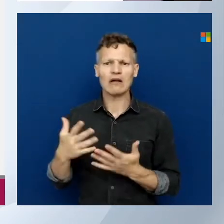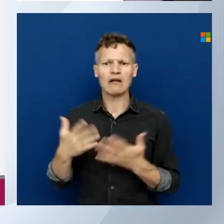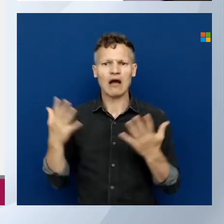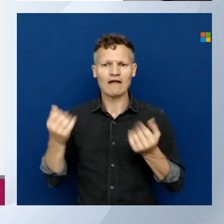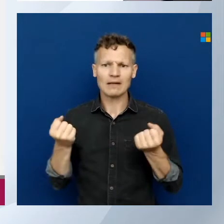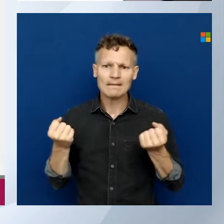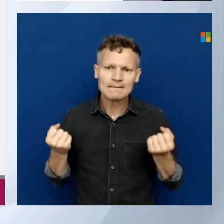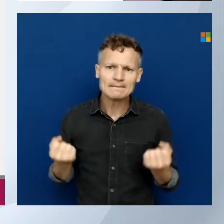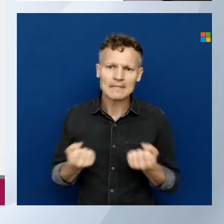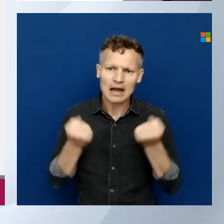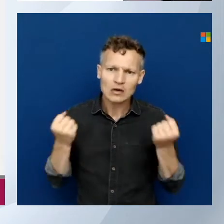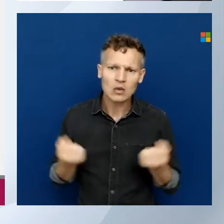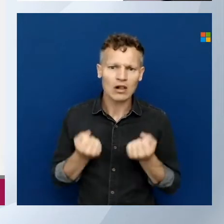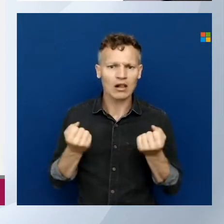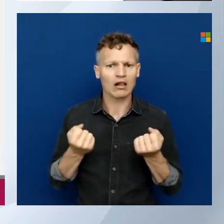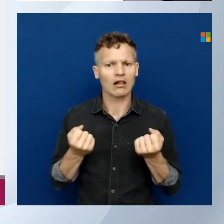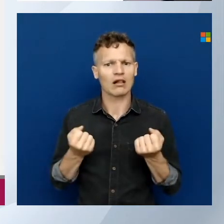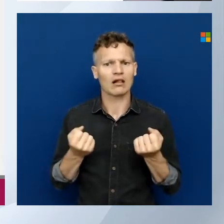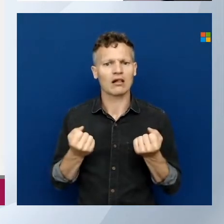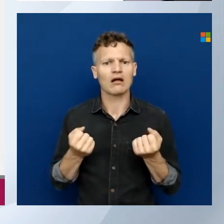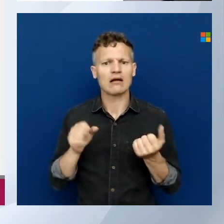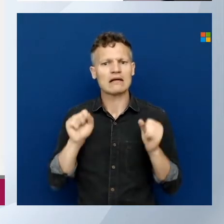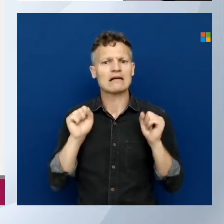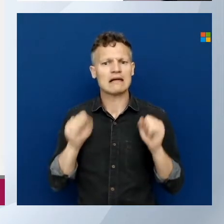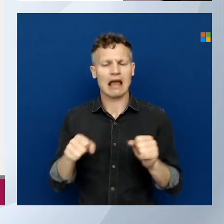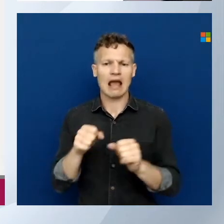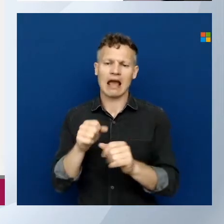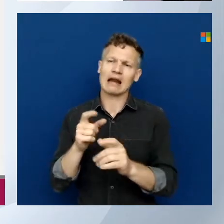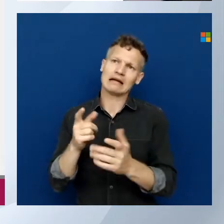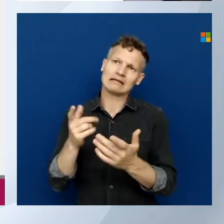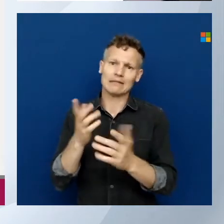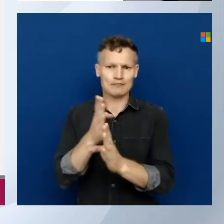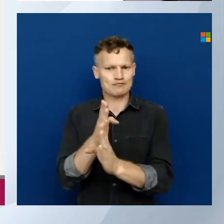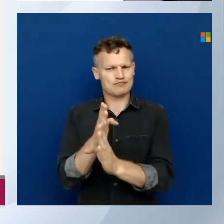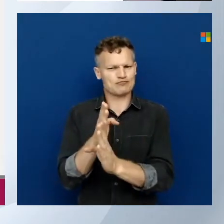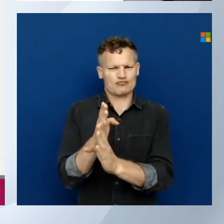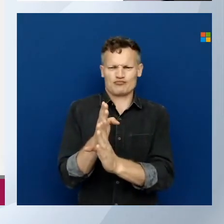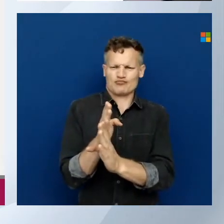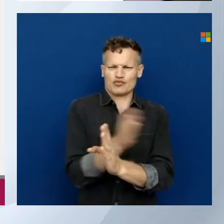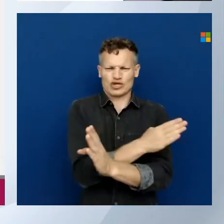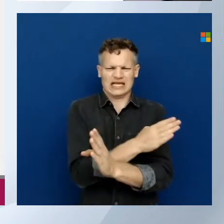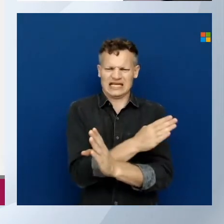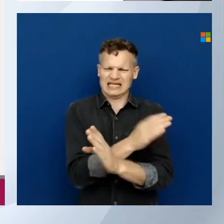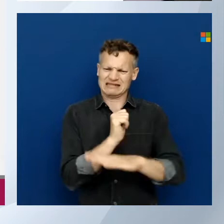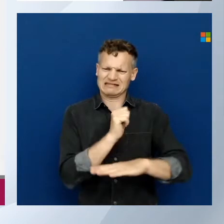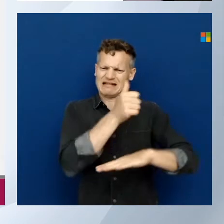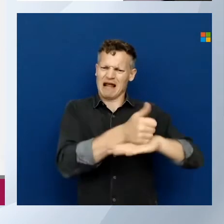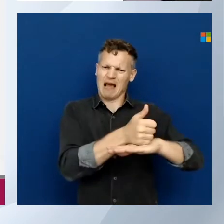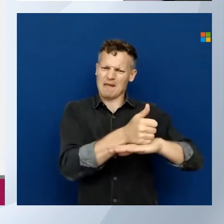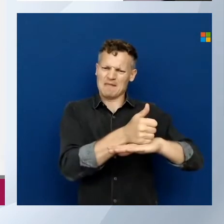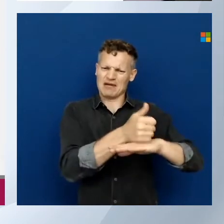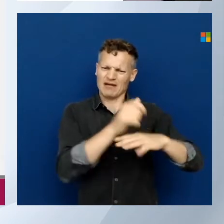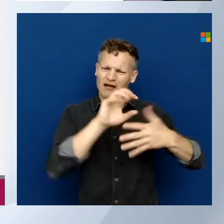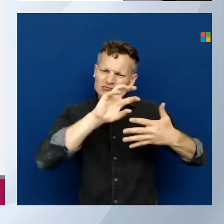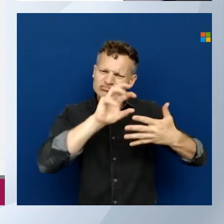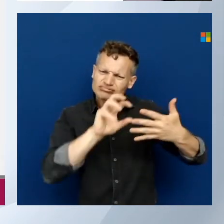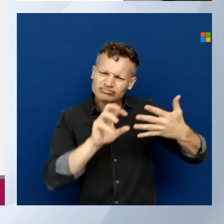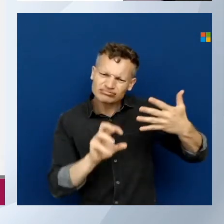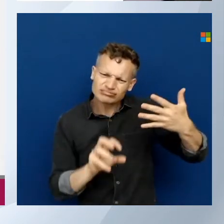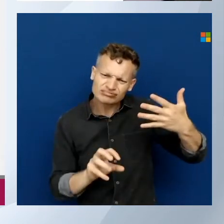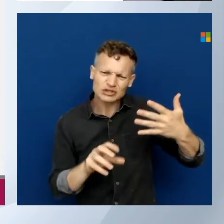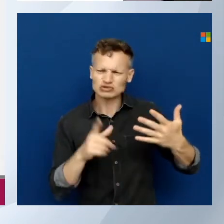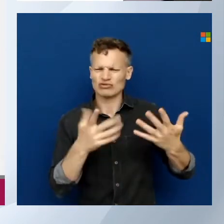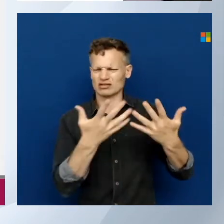can be pre-configured in a smarter way. So my first journey basically in Azure Automation was